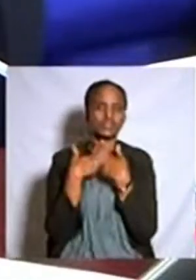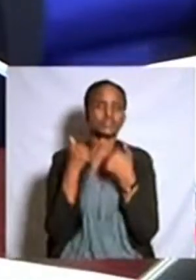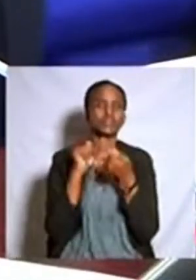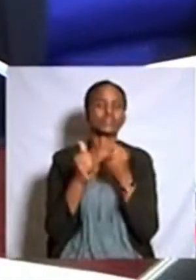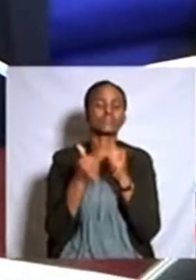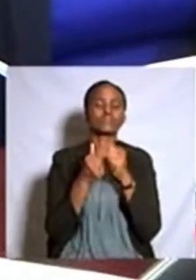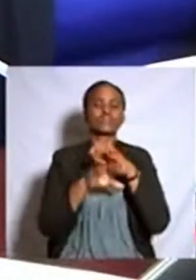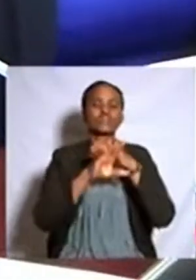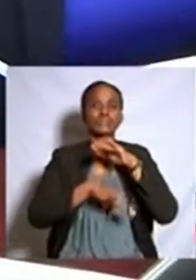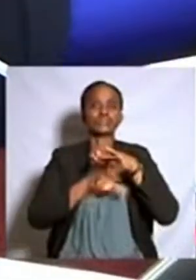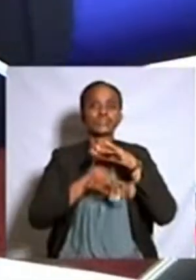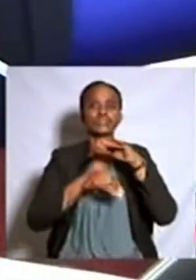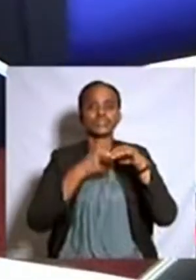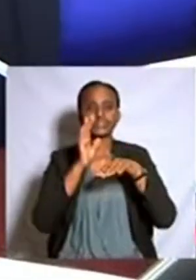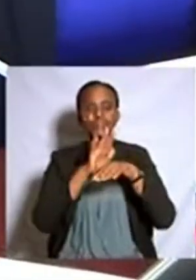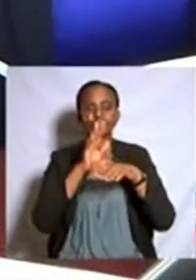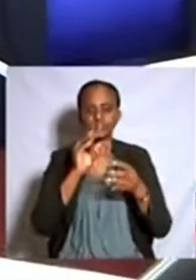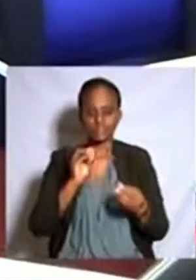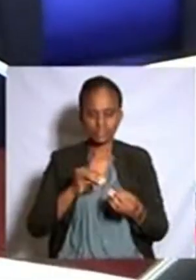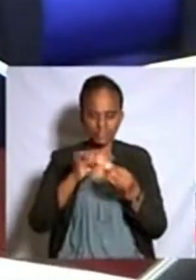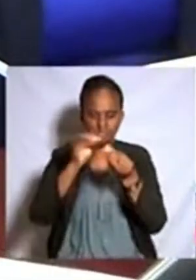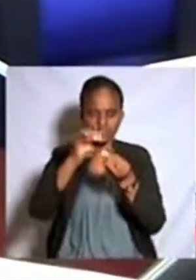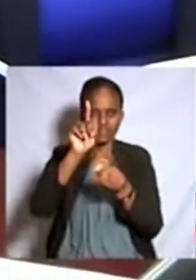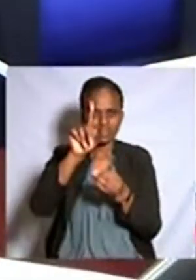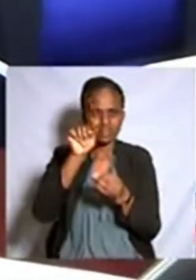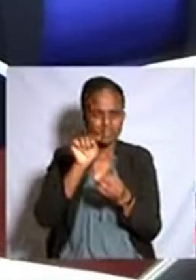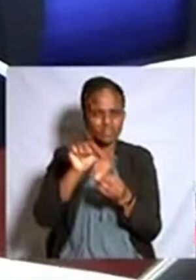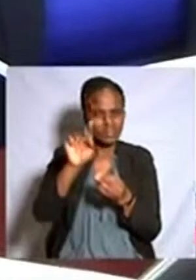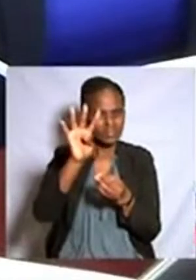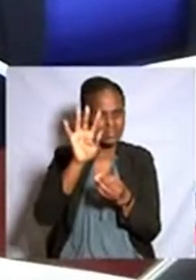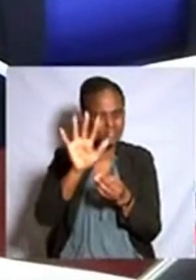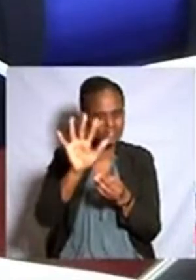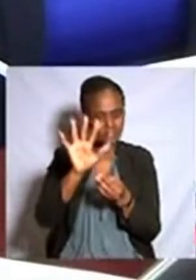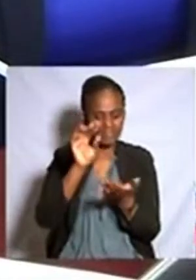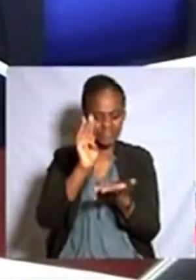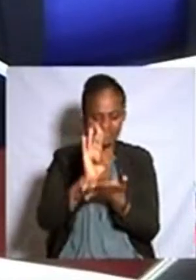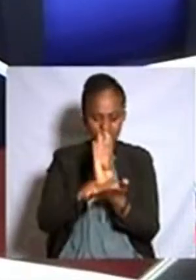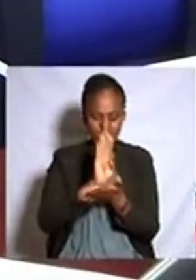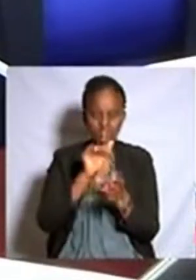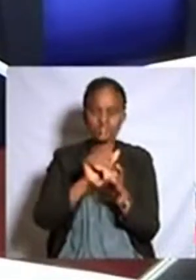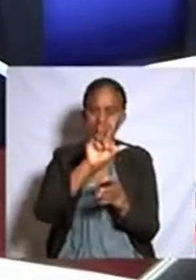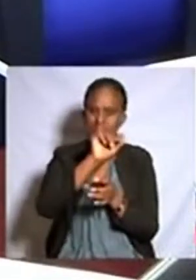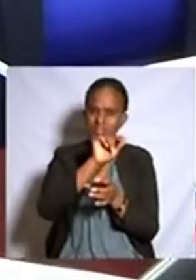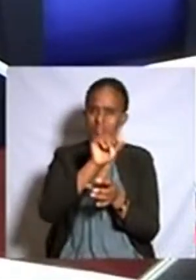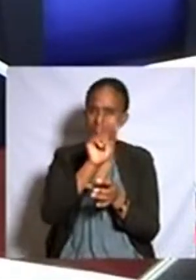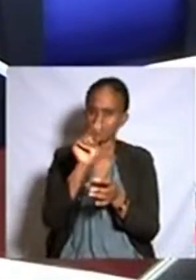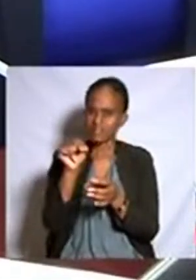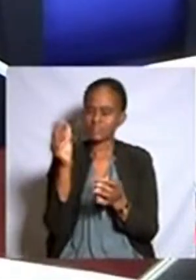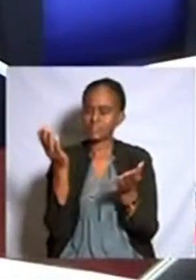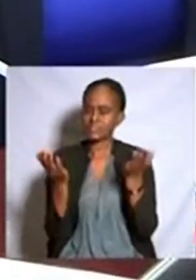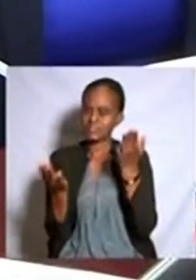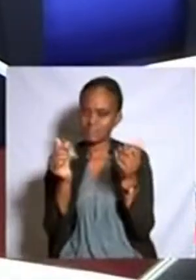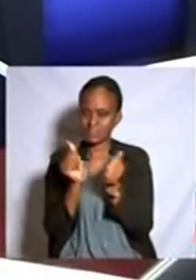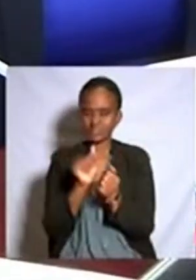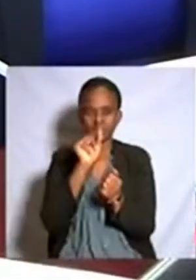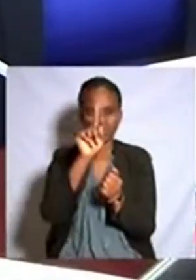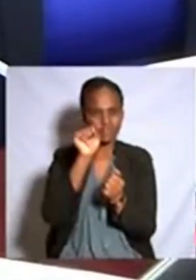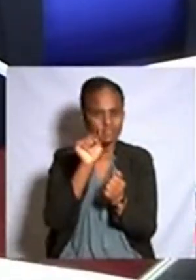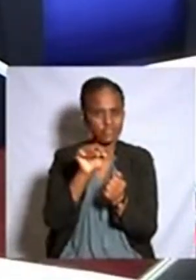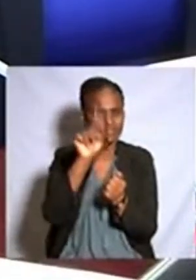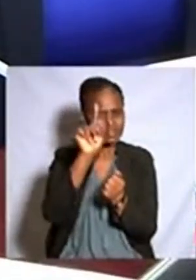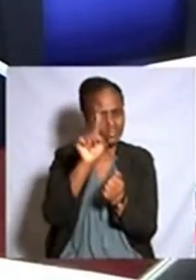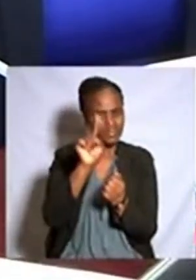there, and the total liability is 1.5 billion in 2022 compared to 1.1 billion